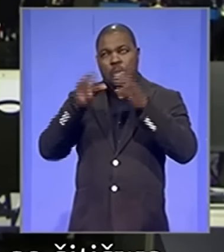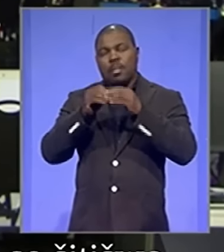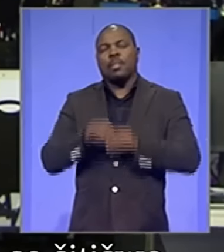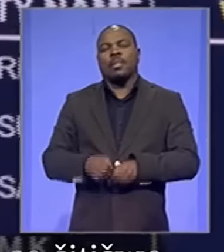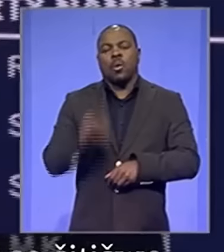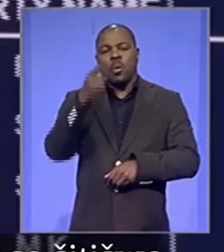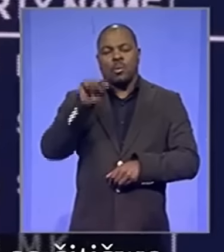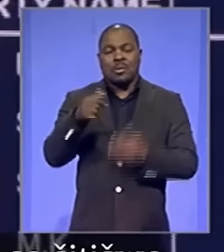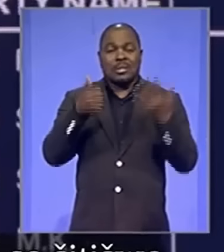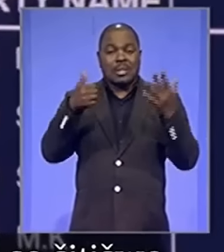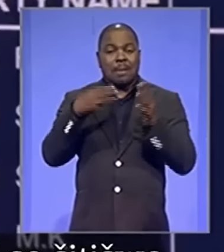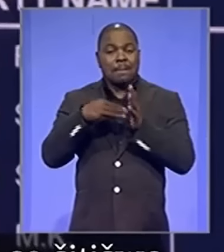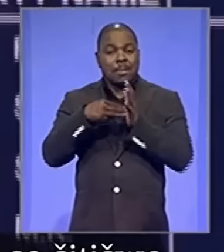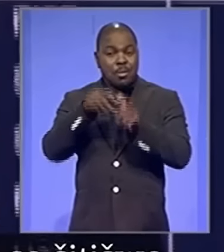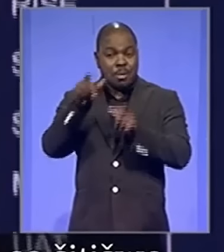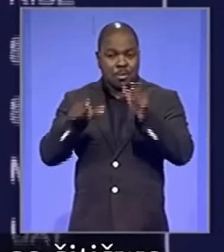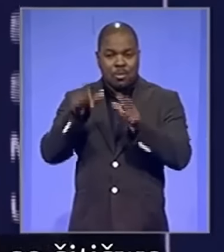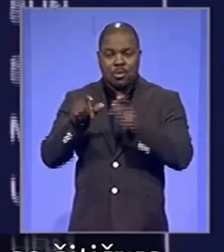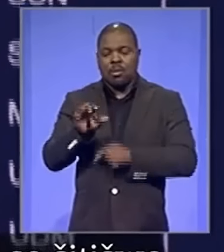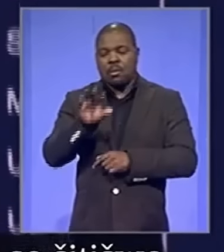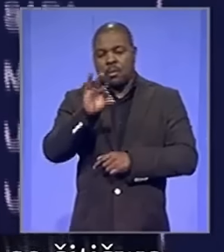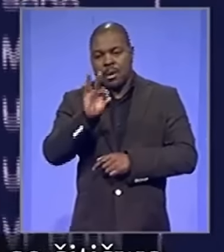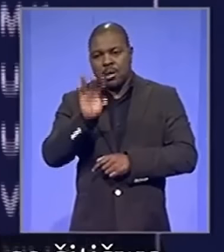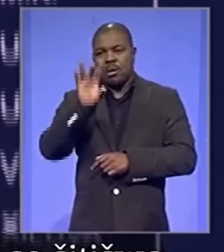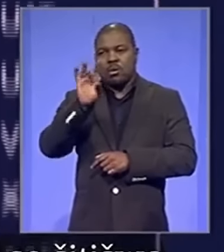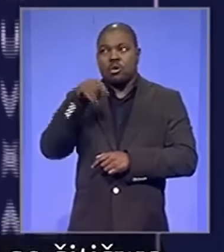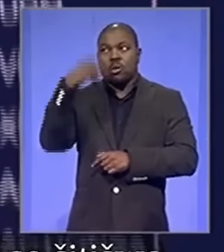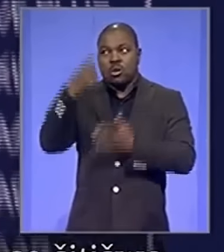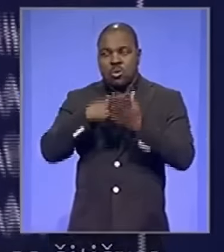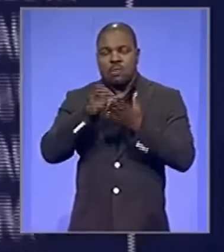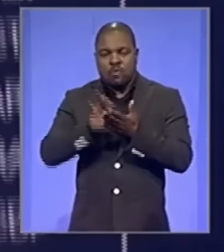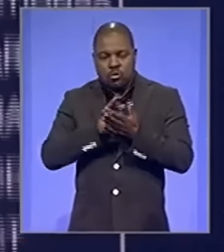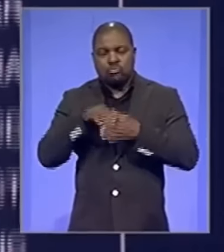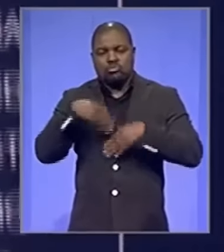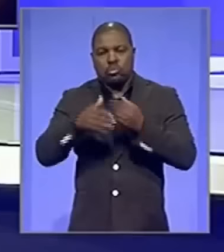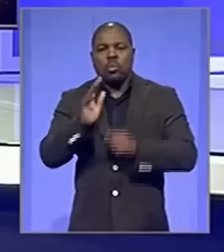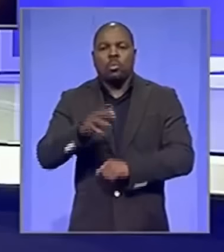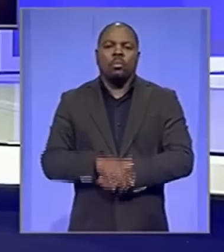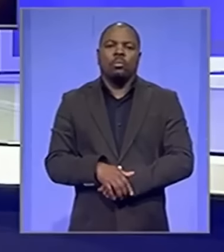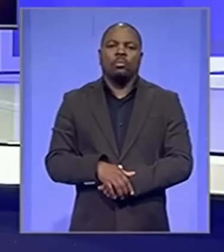tshela di tla swara ka mošupologo le labobedi la beke e tlago.